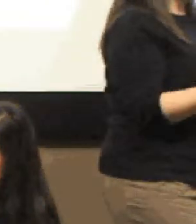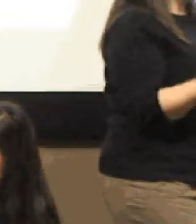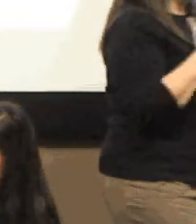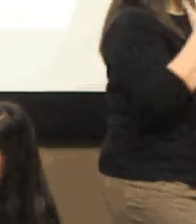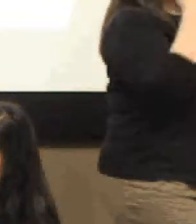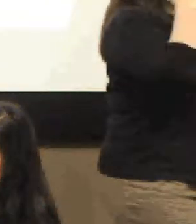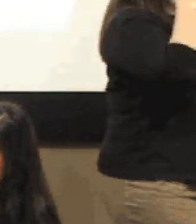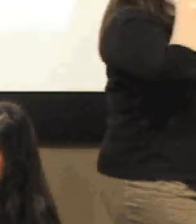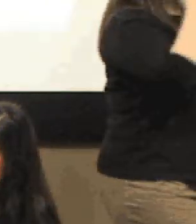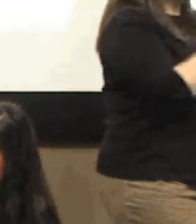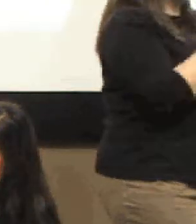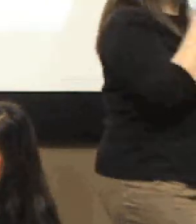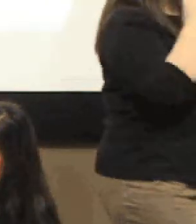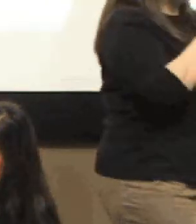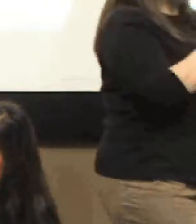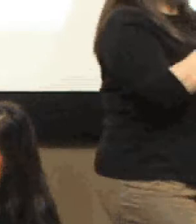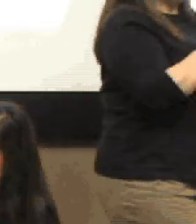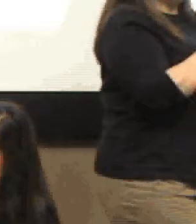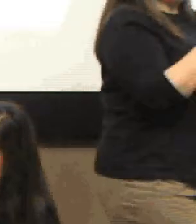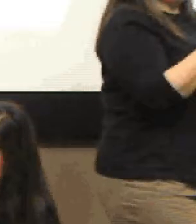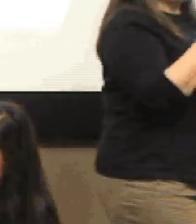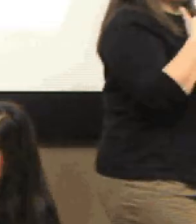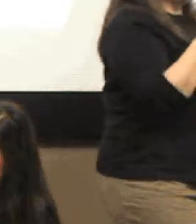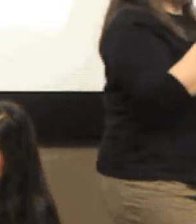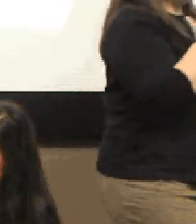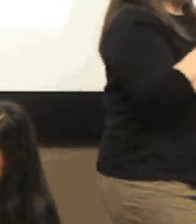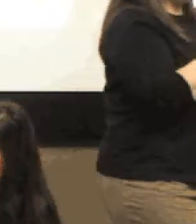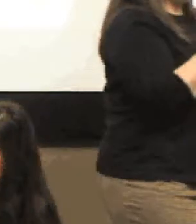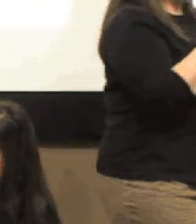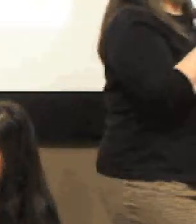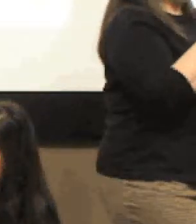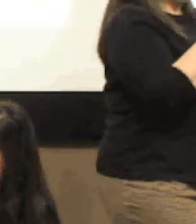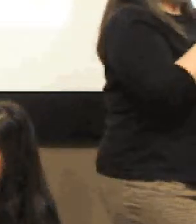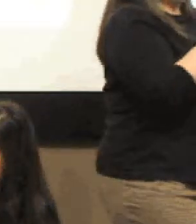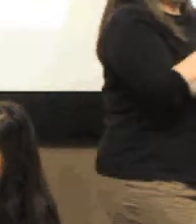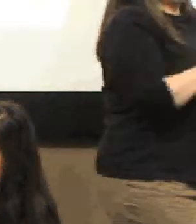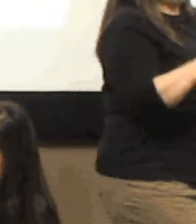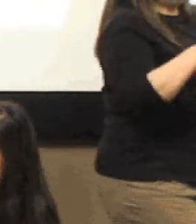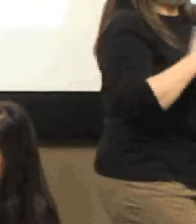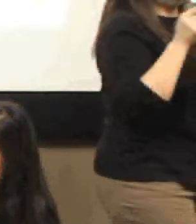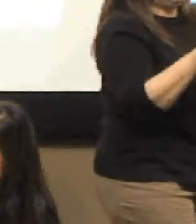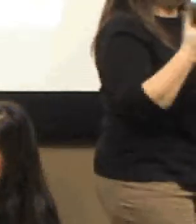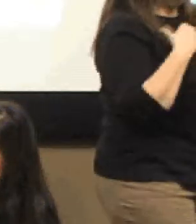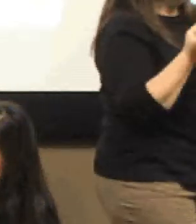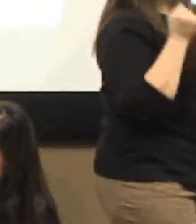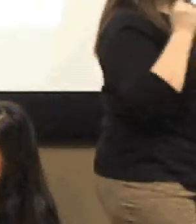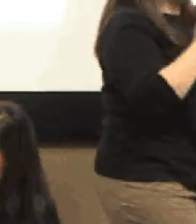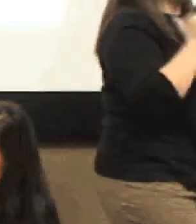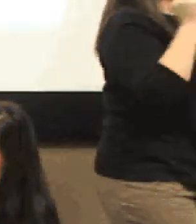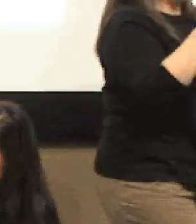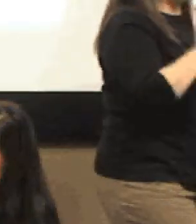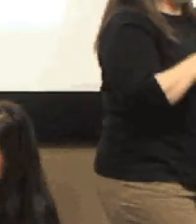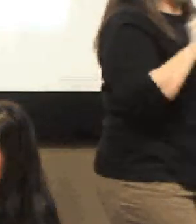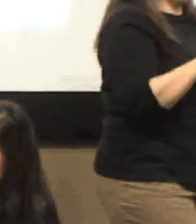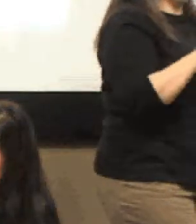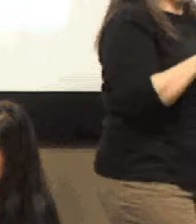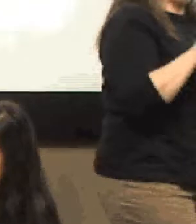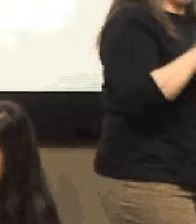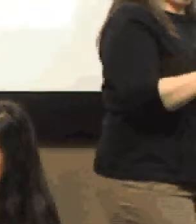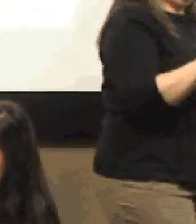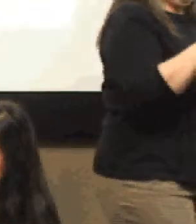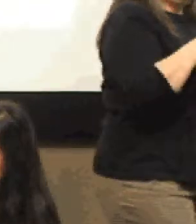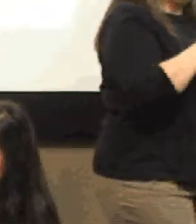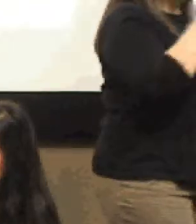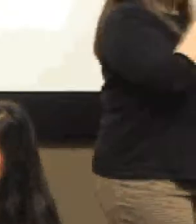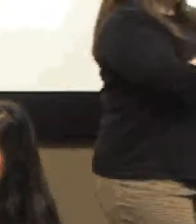I think, especially for the World Herald, there was a fear that we had gone too far that way, that we had too many people that could do that, but